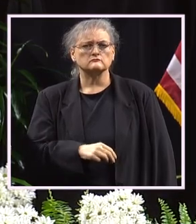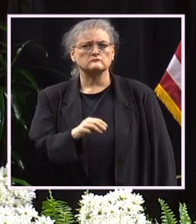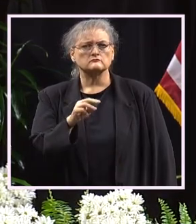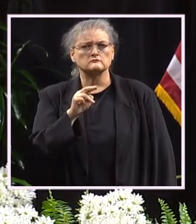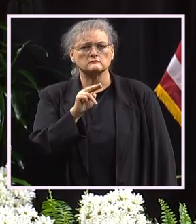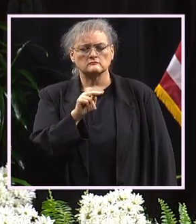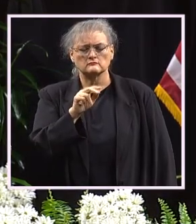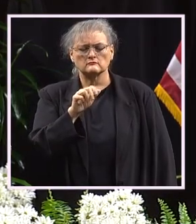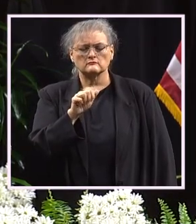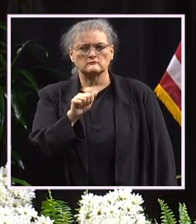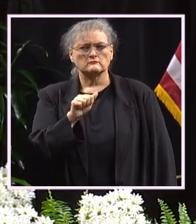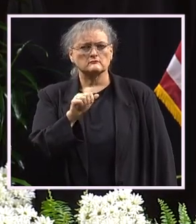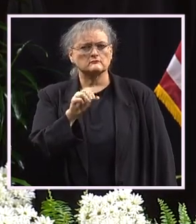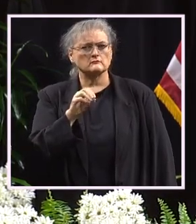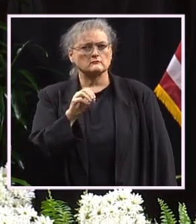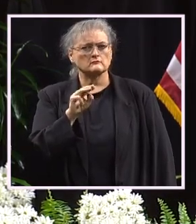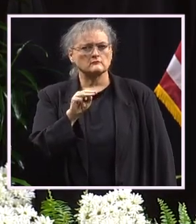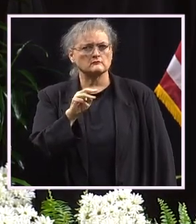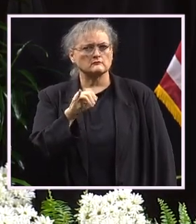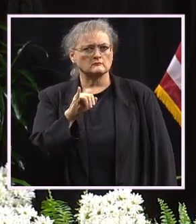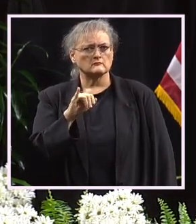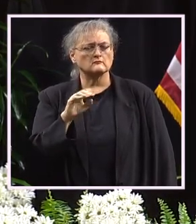Naomi Munoz.